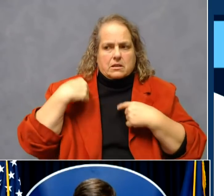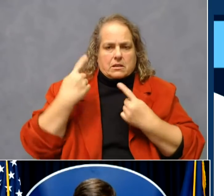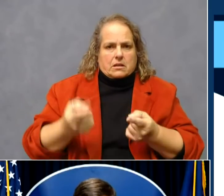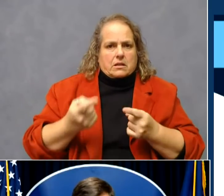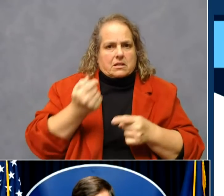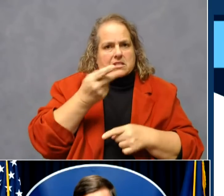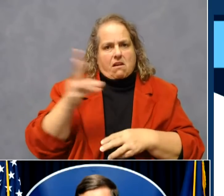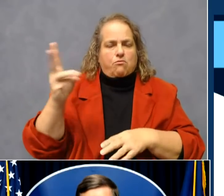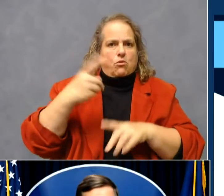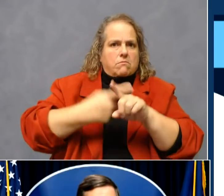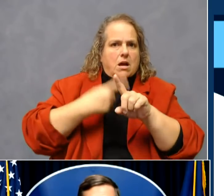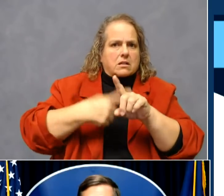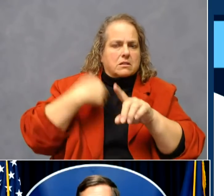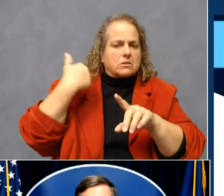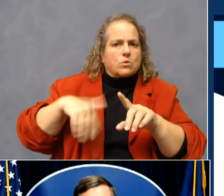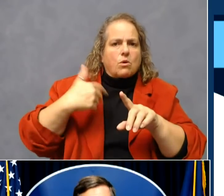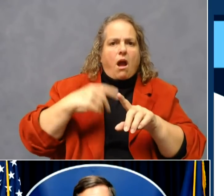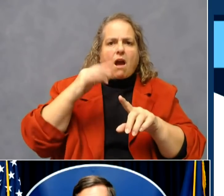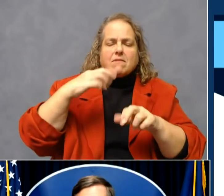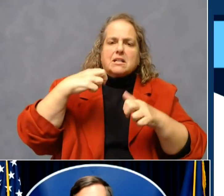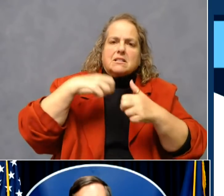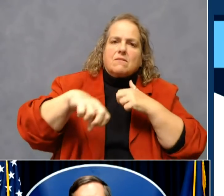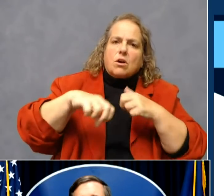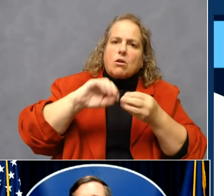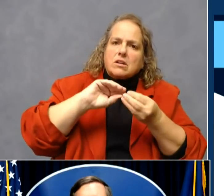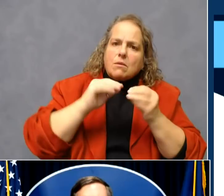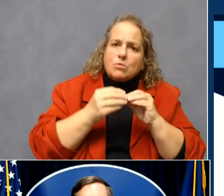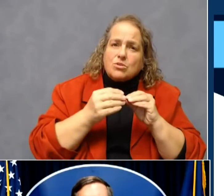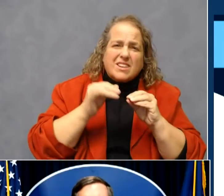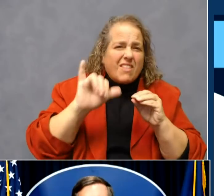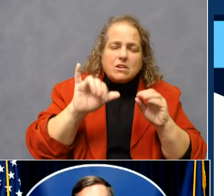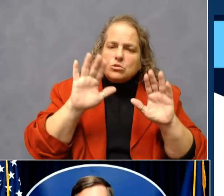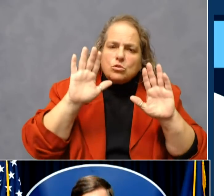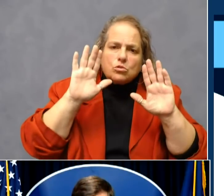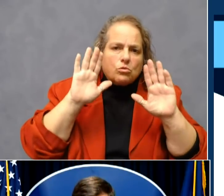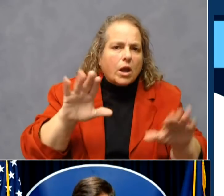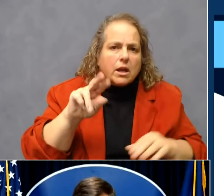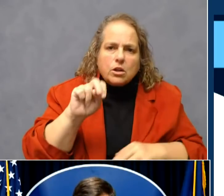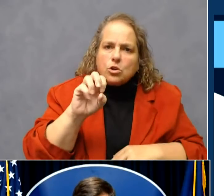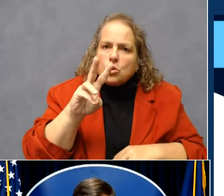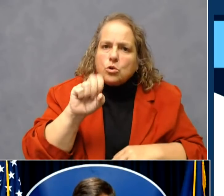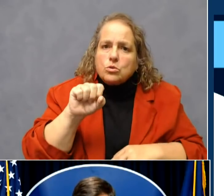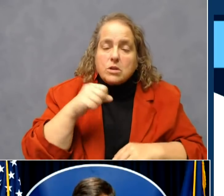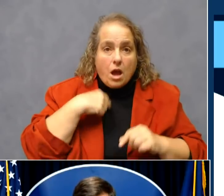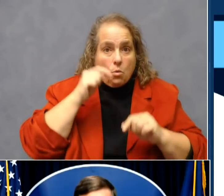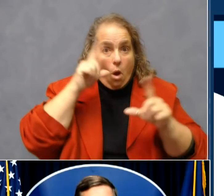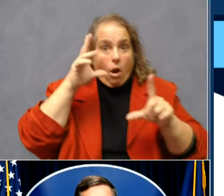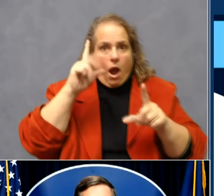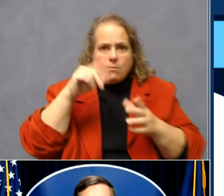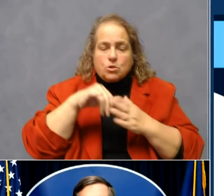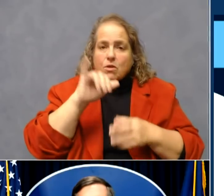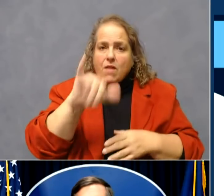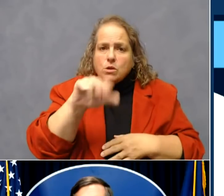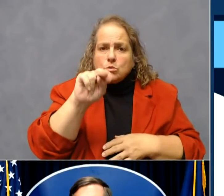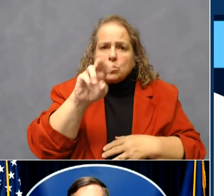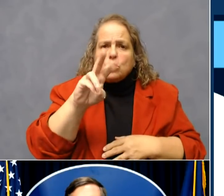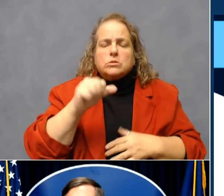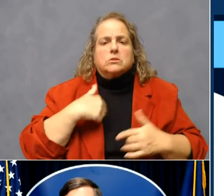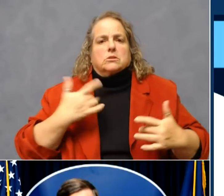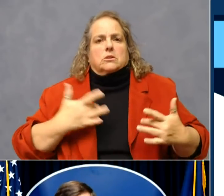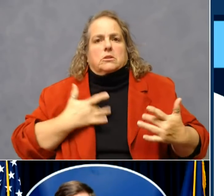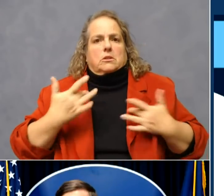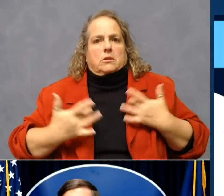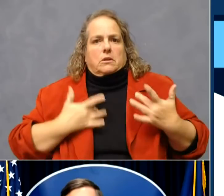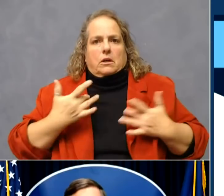So that's a great news for today. It was great news to wake up to, and it's very exciting. So all